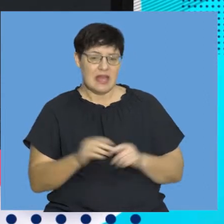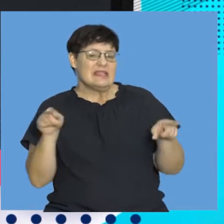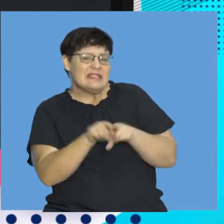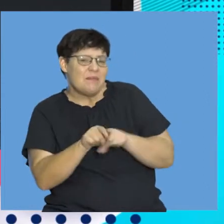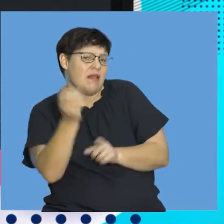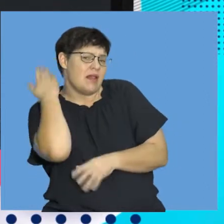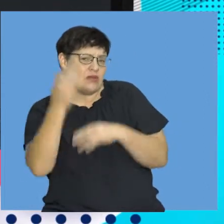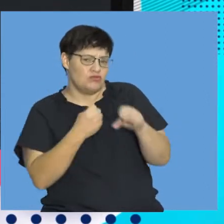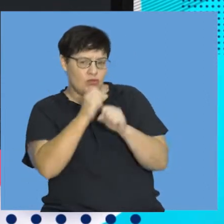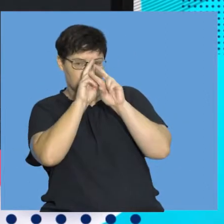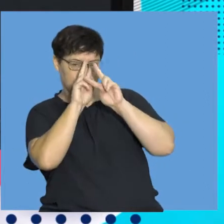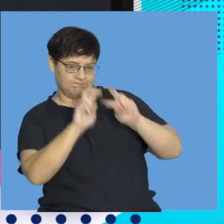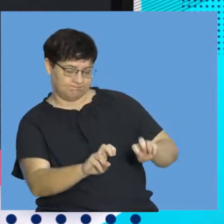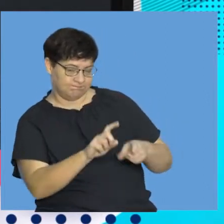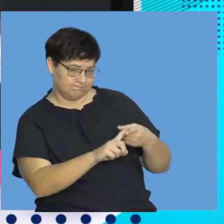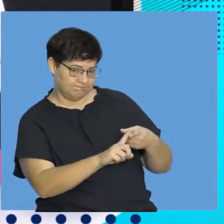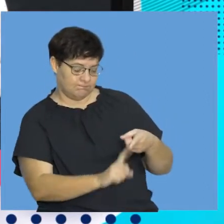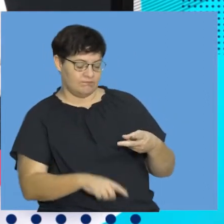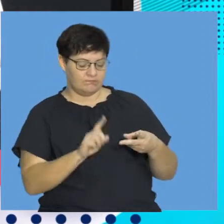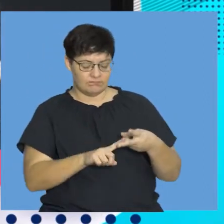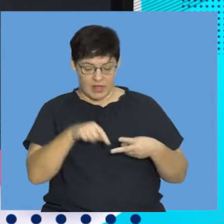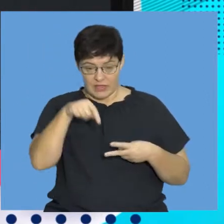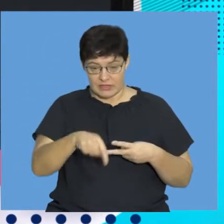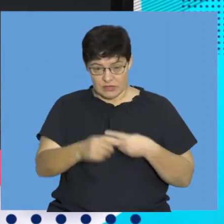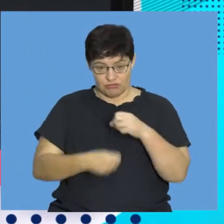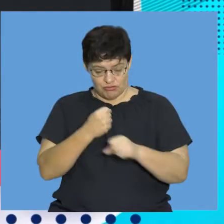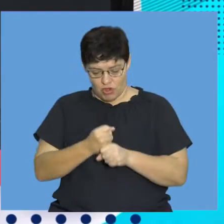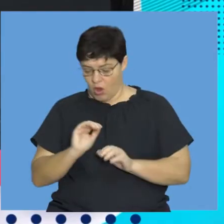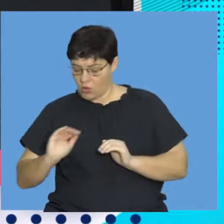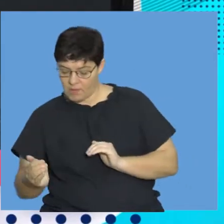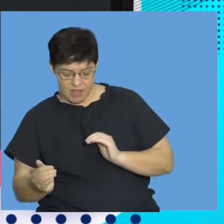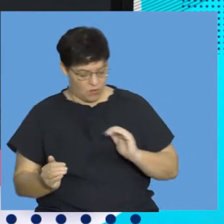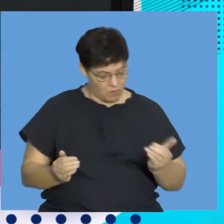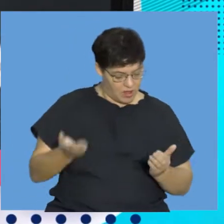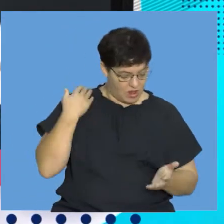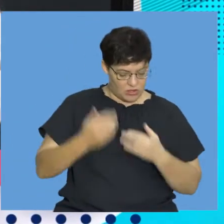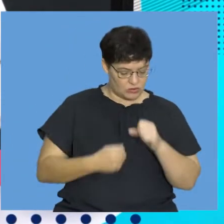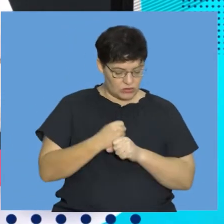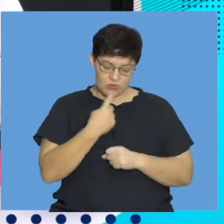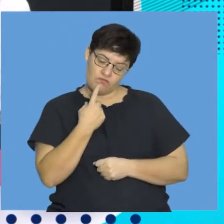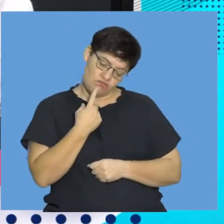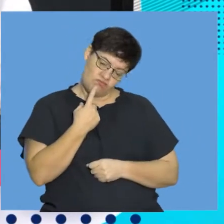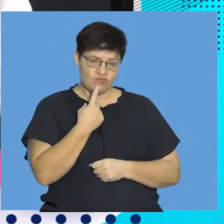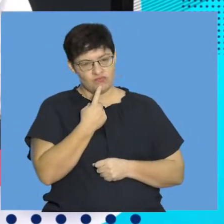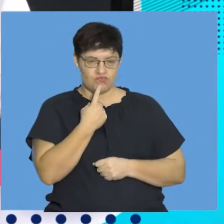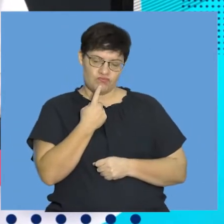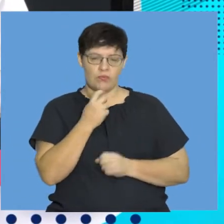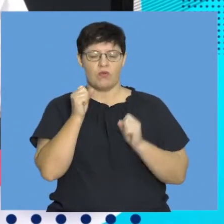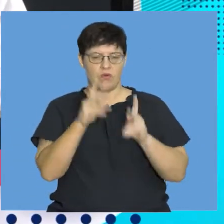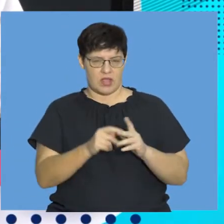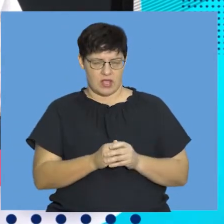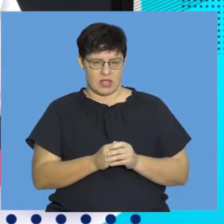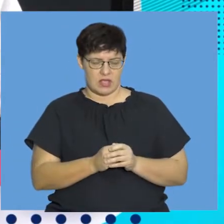year, you're looking at this year in comparison to last year, and you're telling yourself, okay, this is what